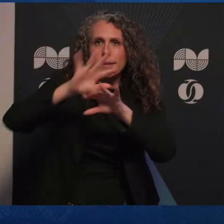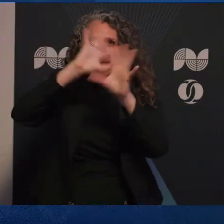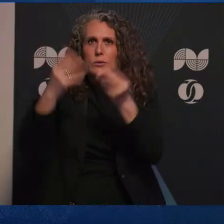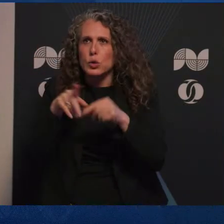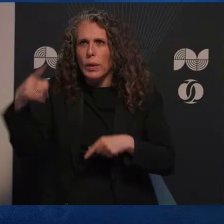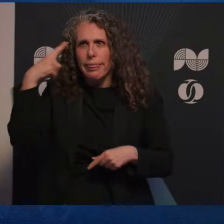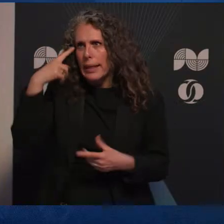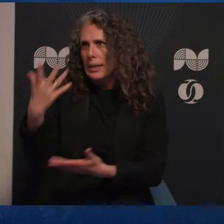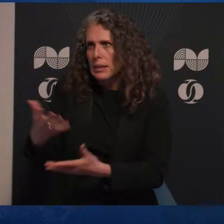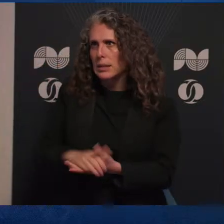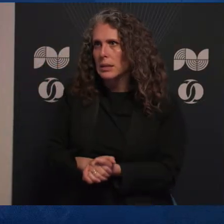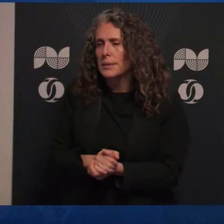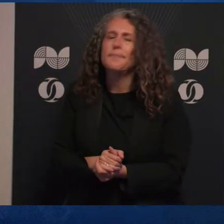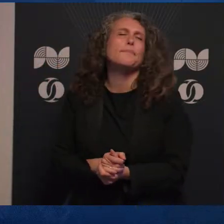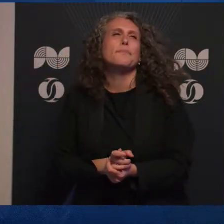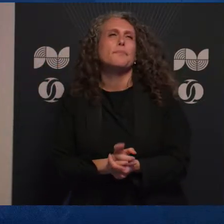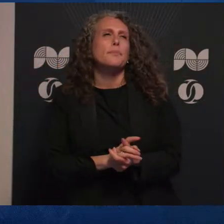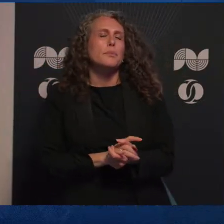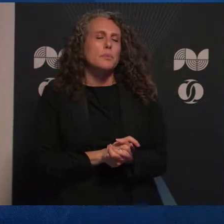Yeah. So